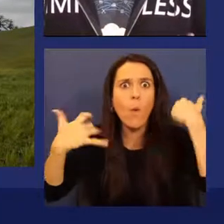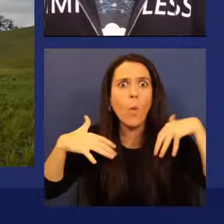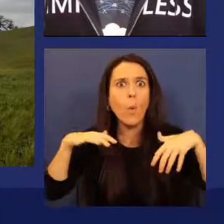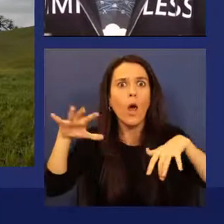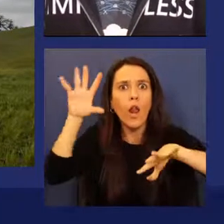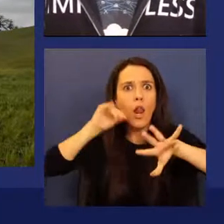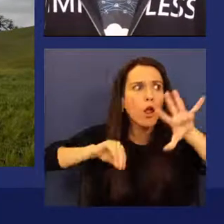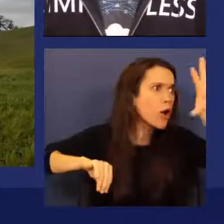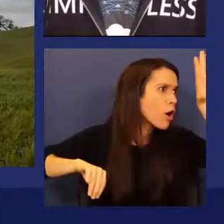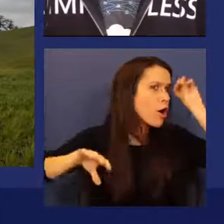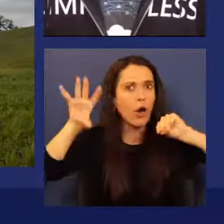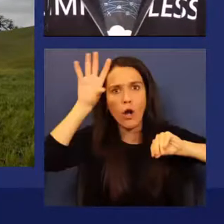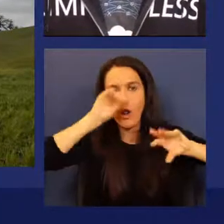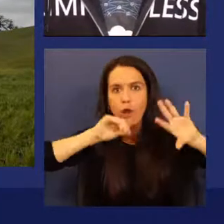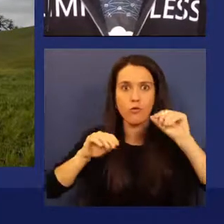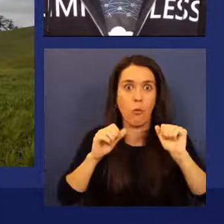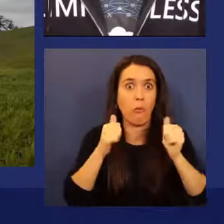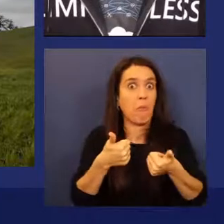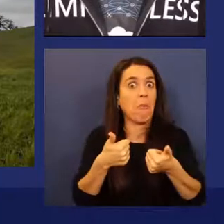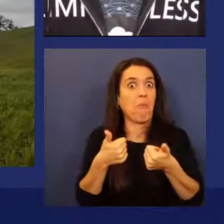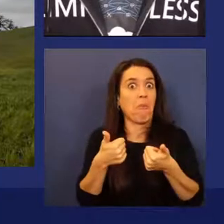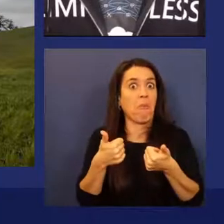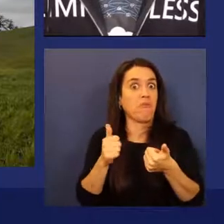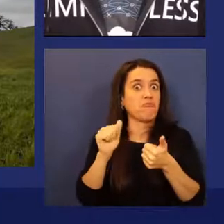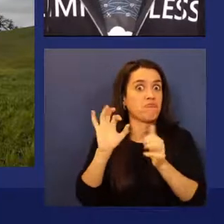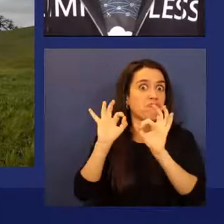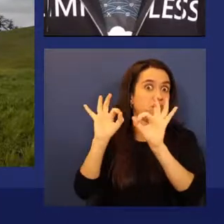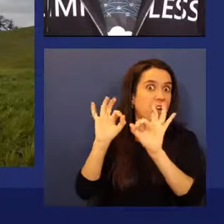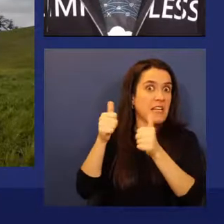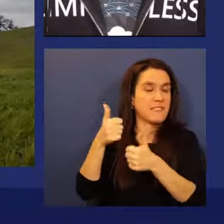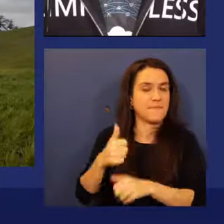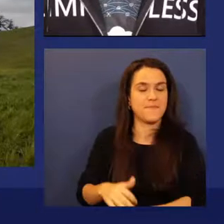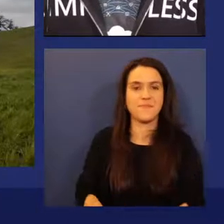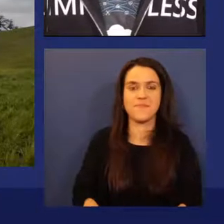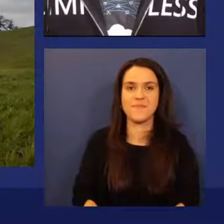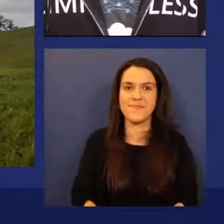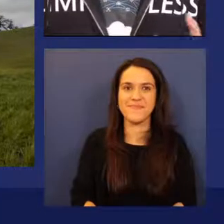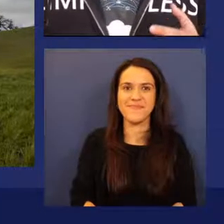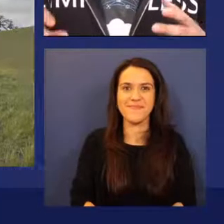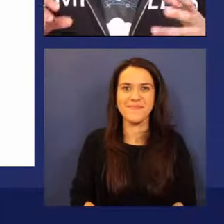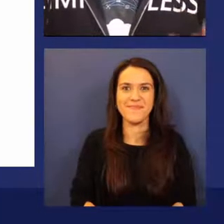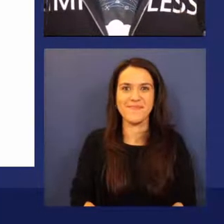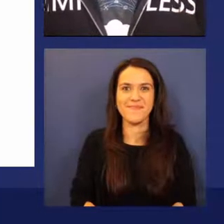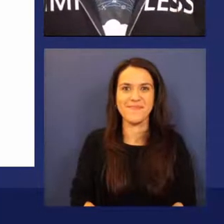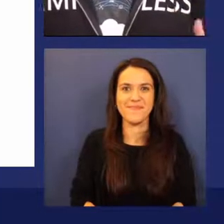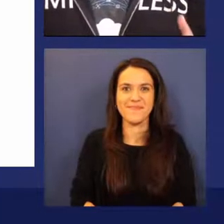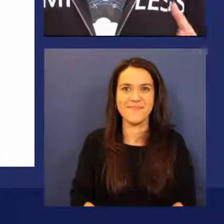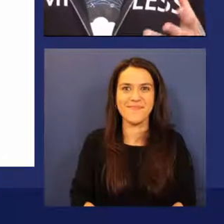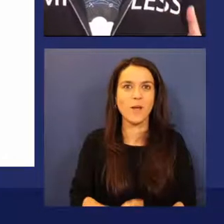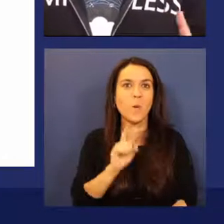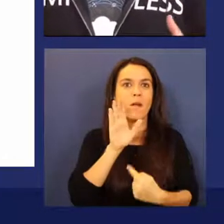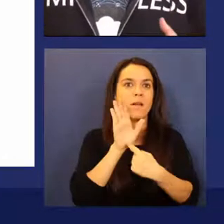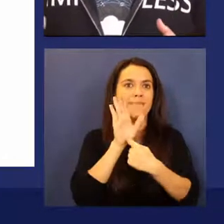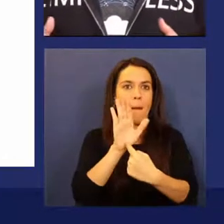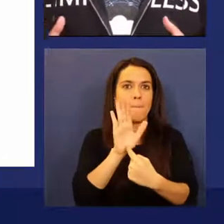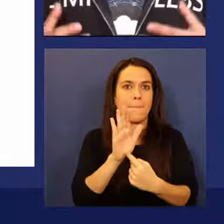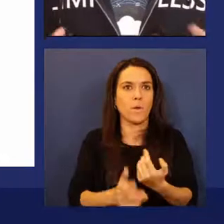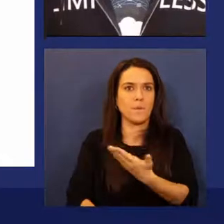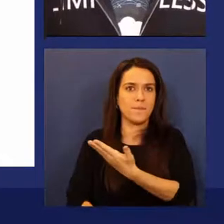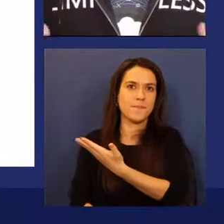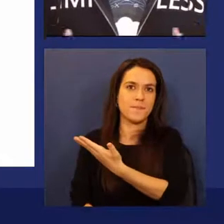out something really cool and great. So as an example, you know, we use this as a